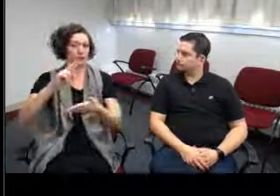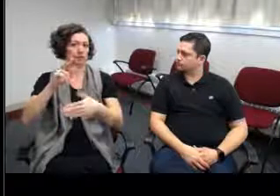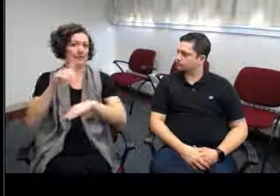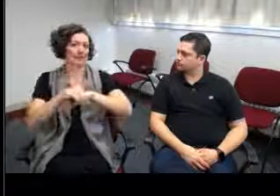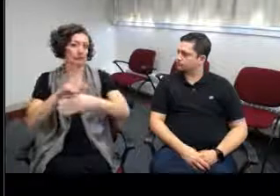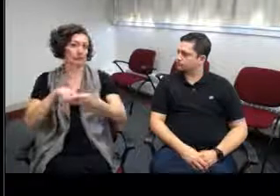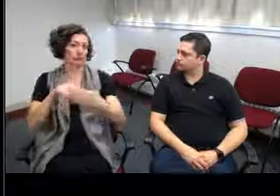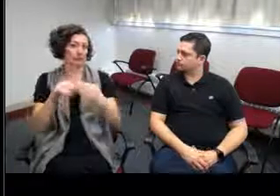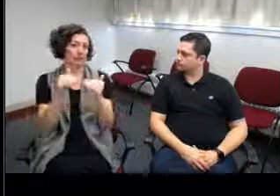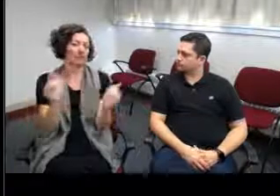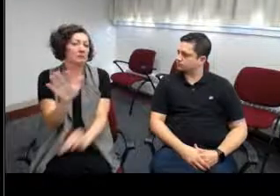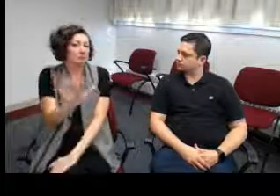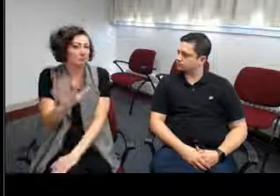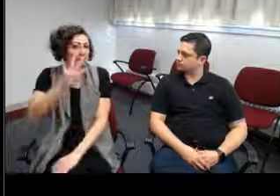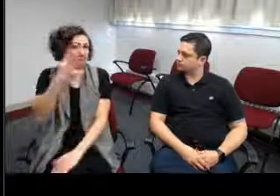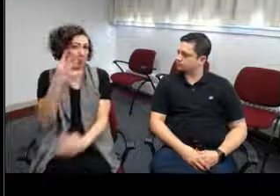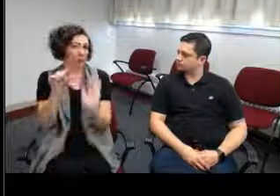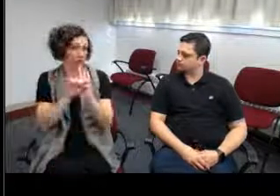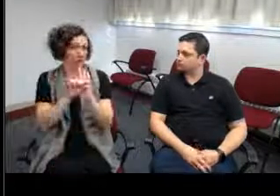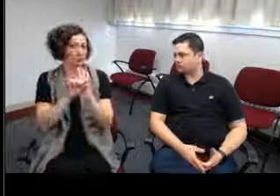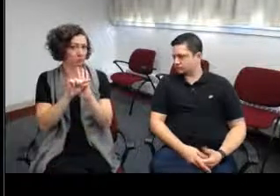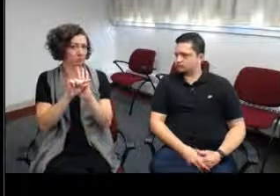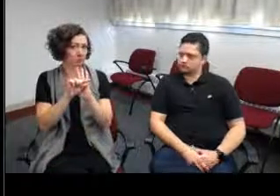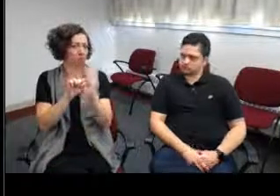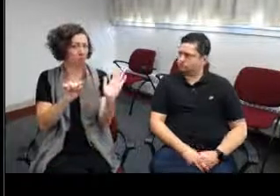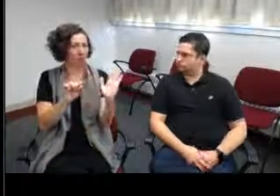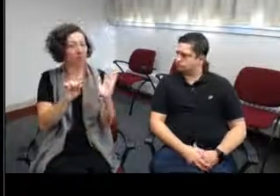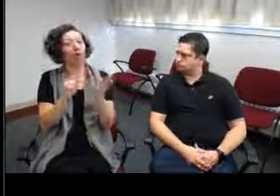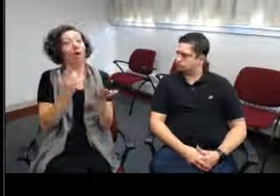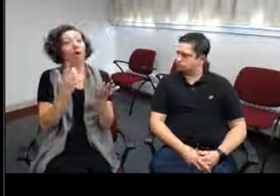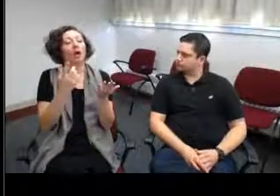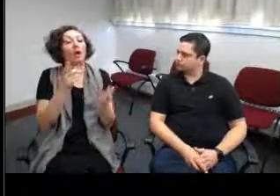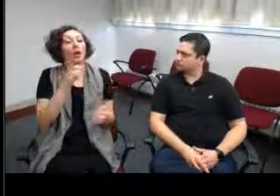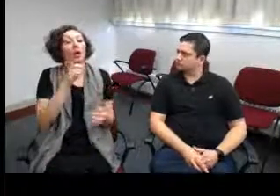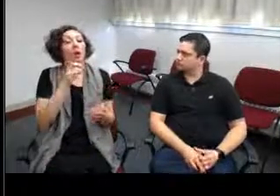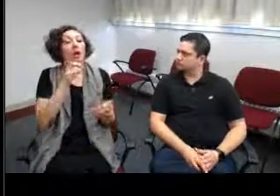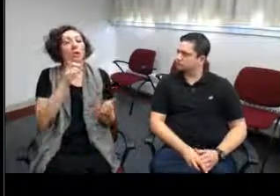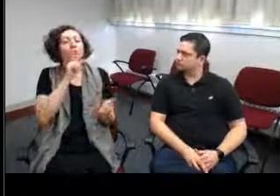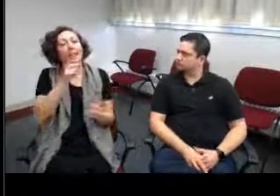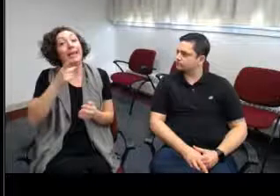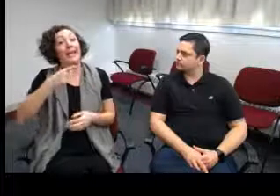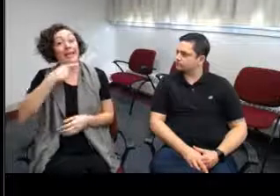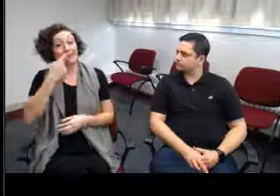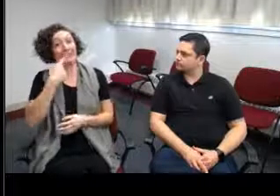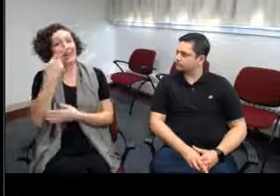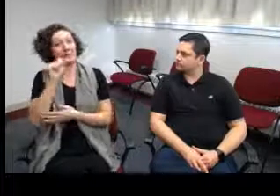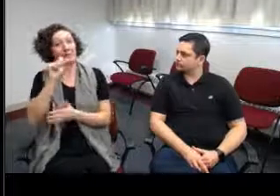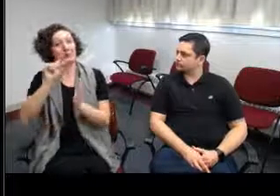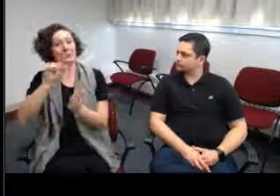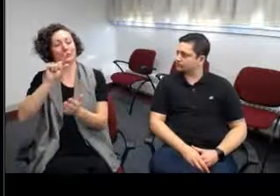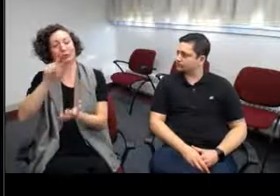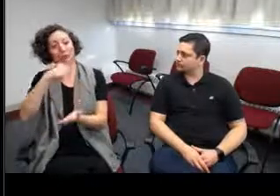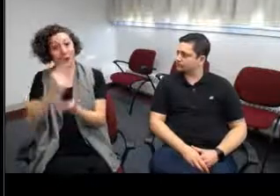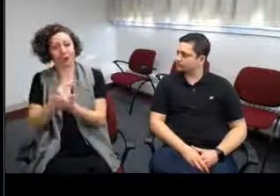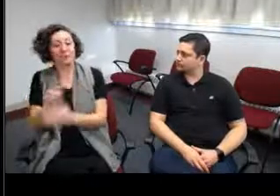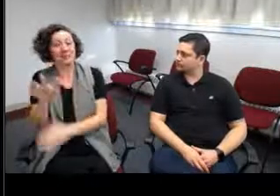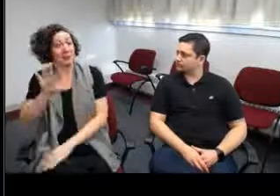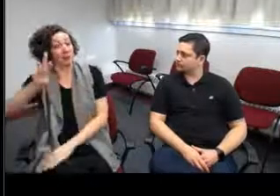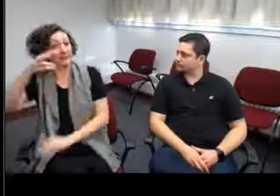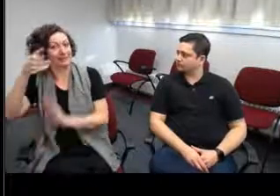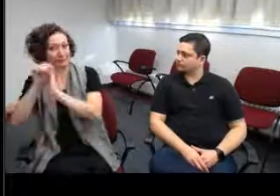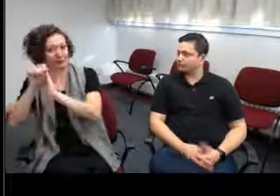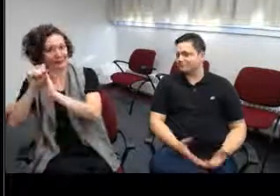school graduates are on about an average 4th grade reading level when they graduate. Hearing